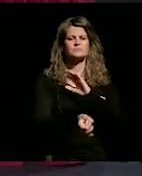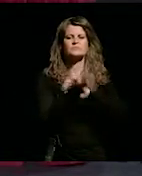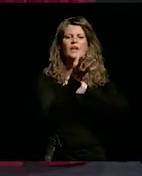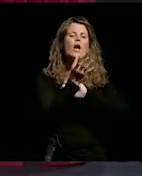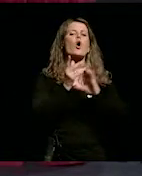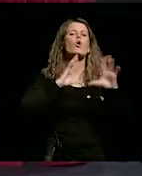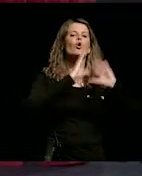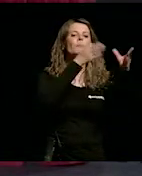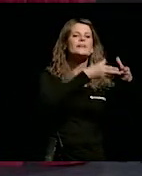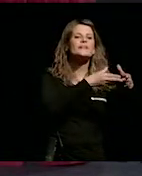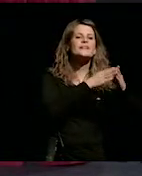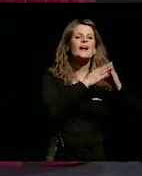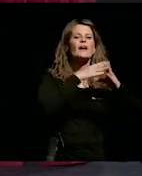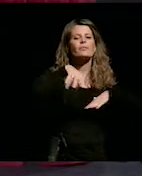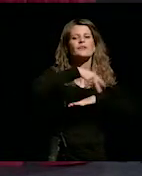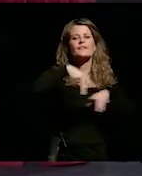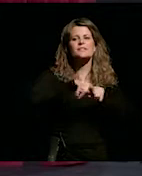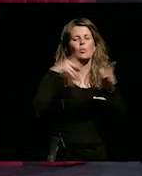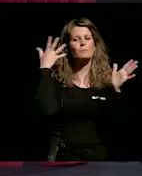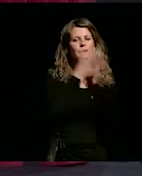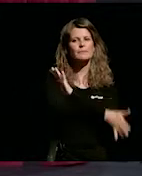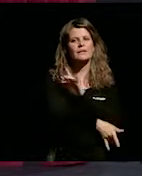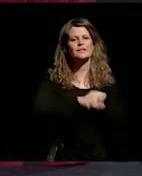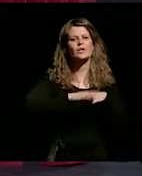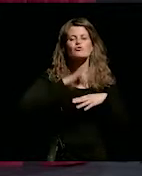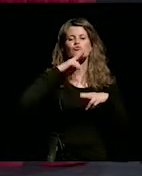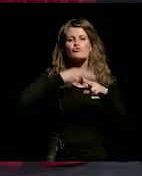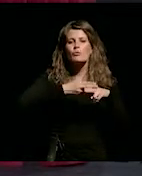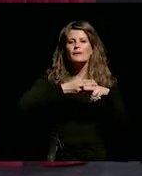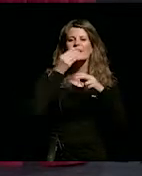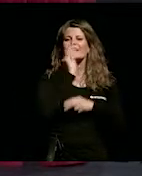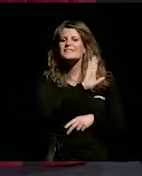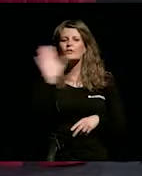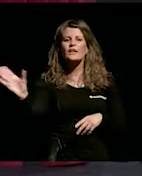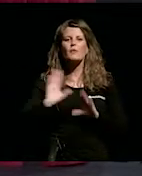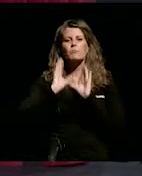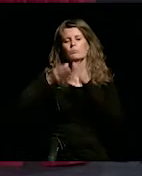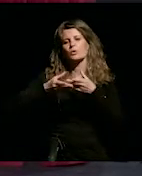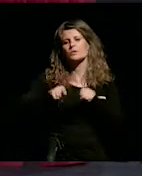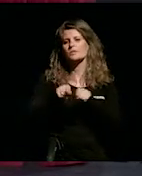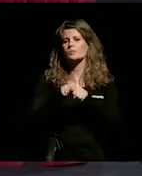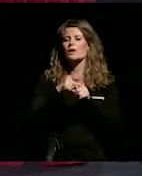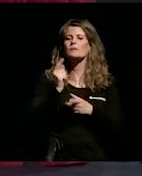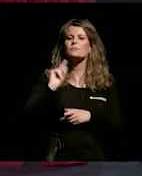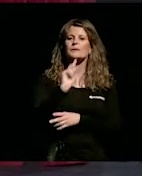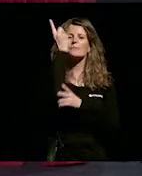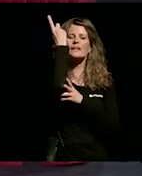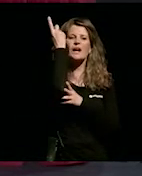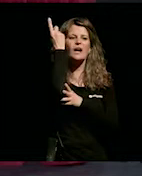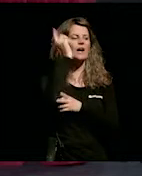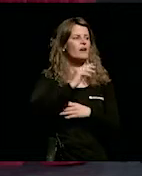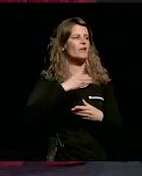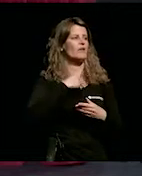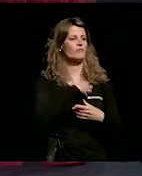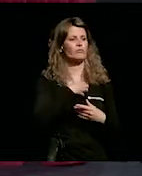artists. We premiered our first show. Ahora que llamamos Extraordinary Body y que lanzó su primera sesión, su primera